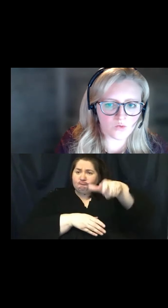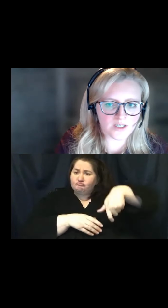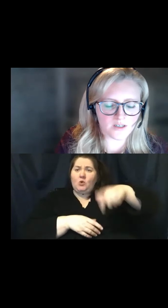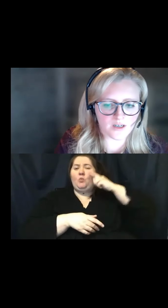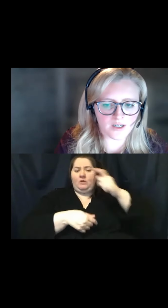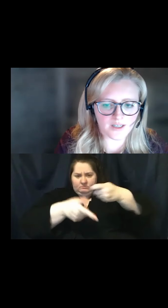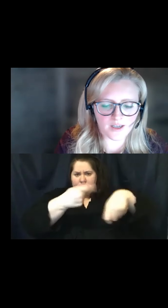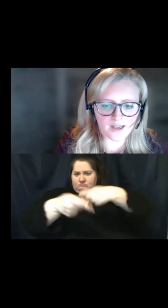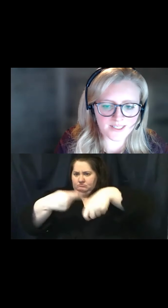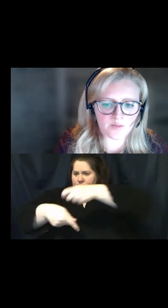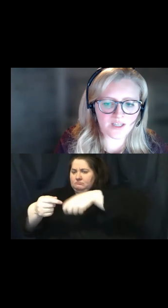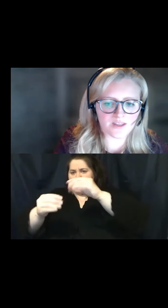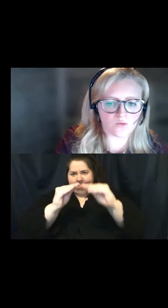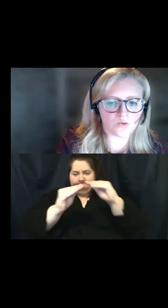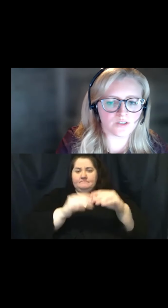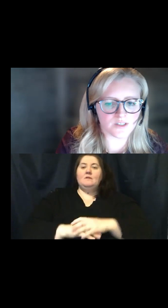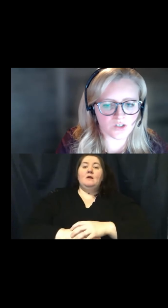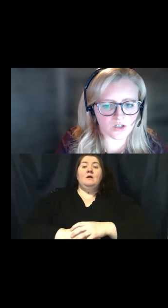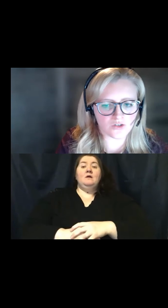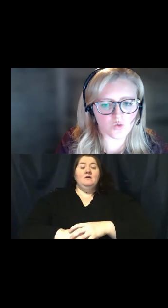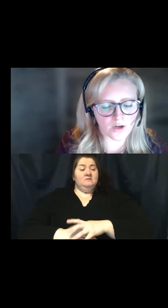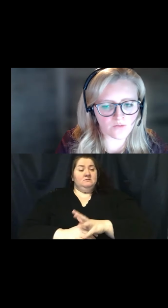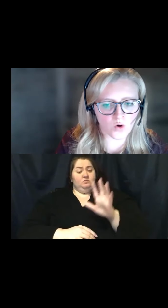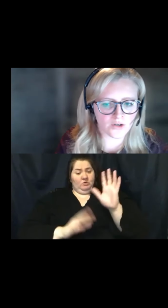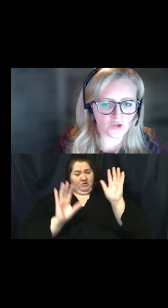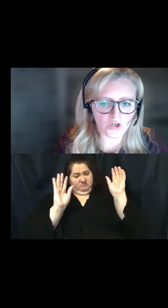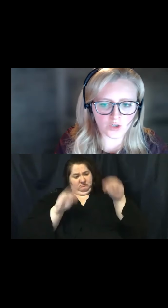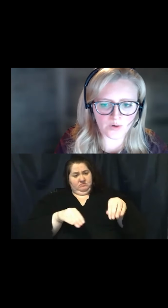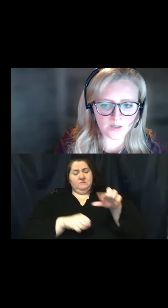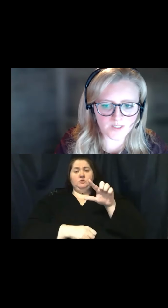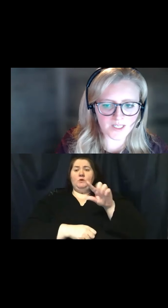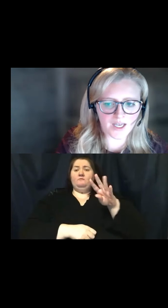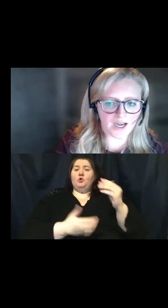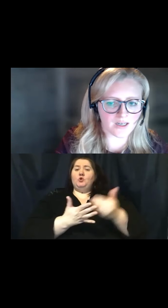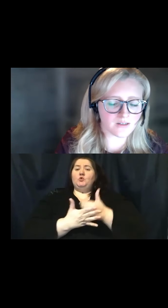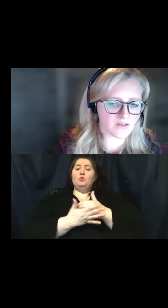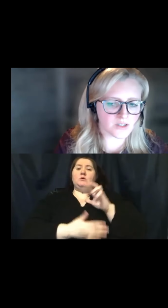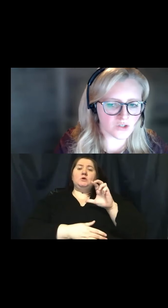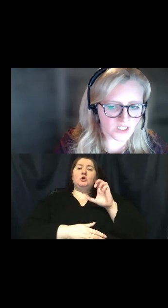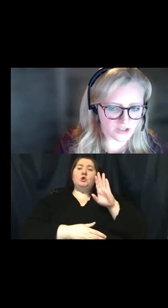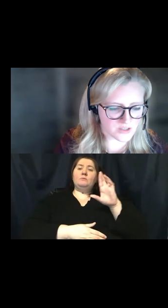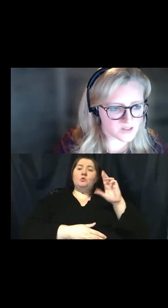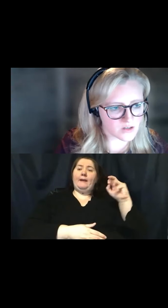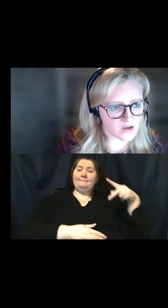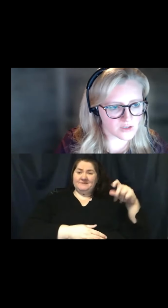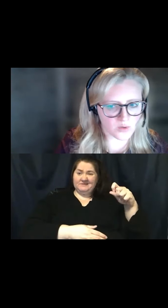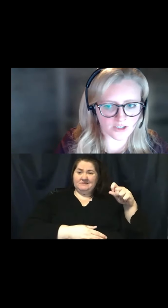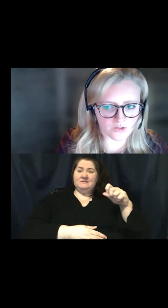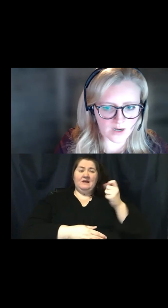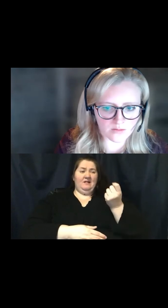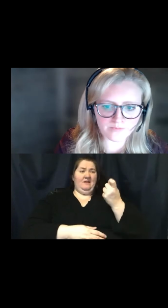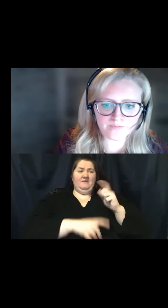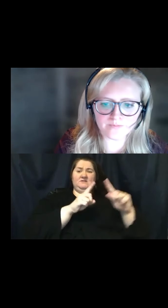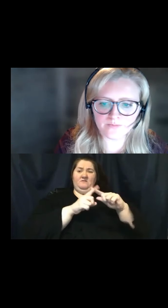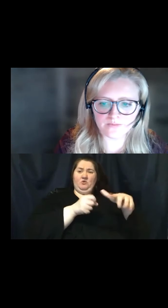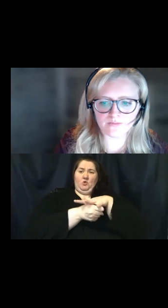Right now, we estimate that we will install 24 new curb ramps at 11 locations along the